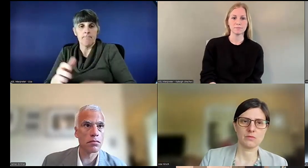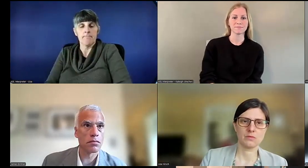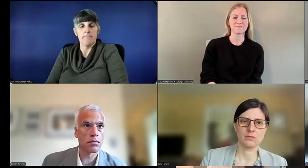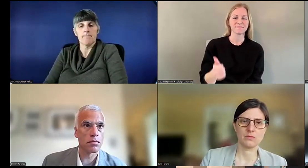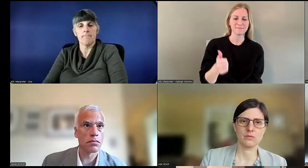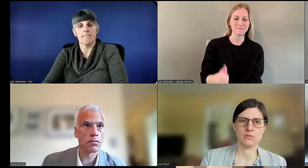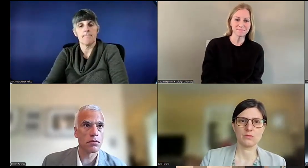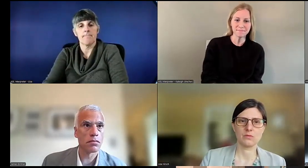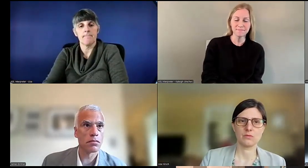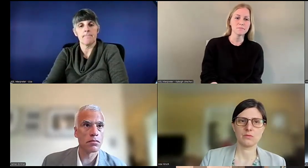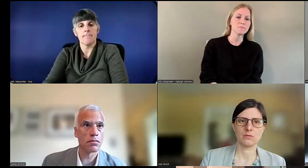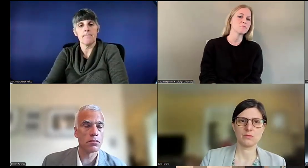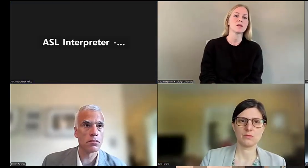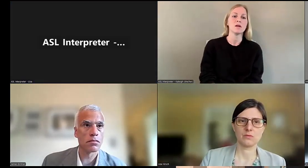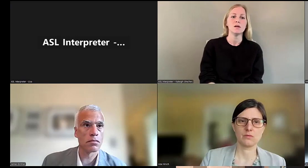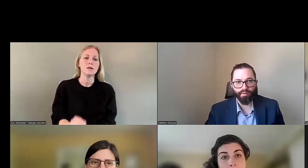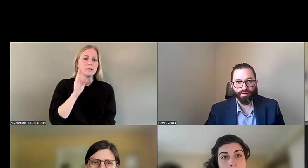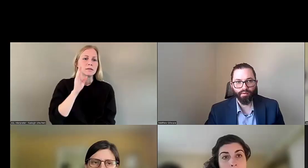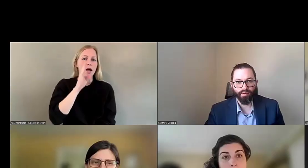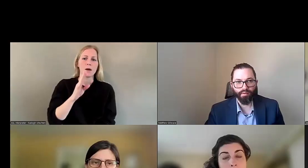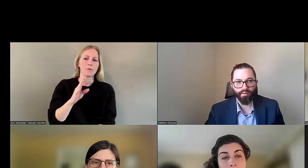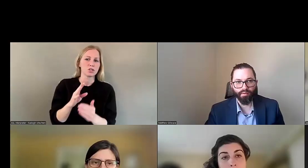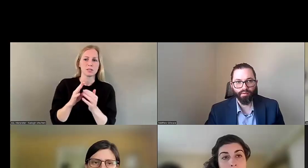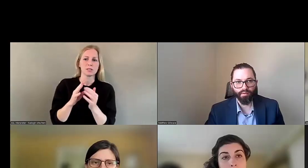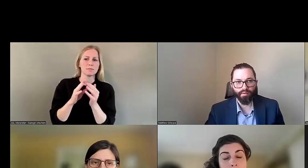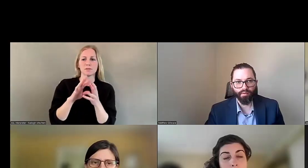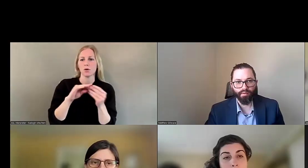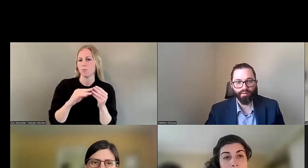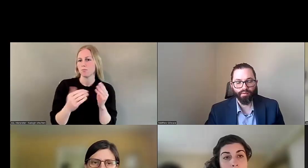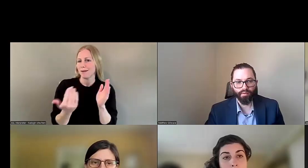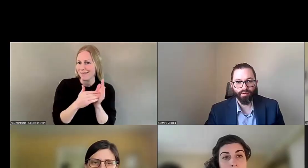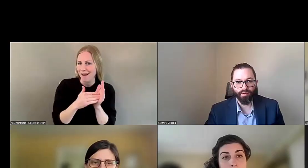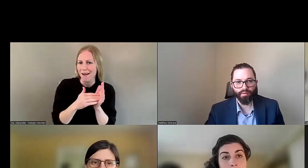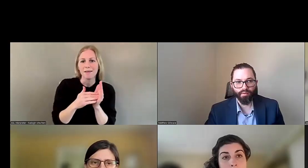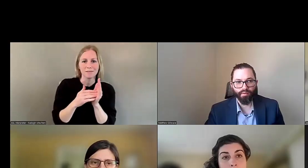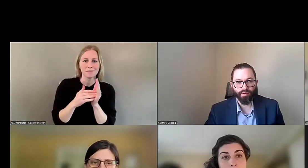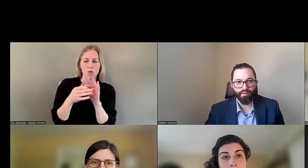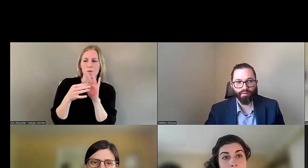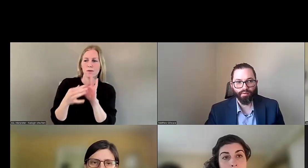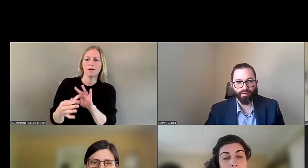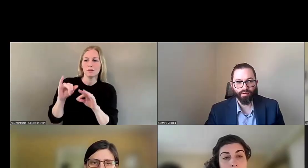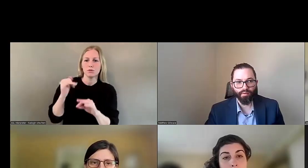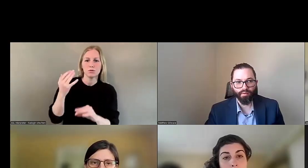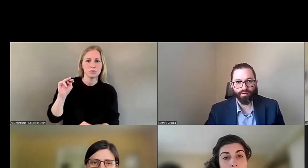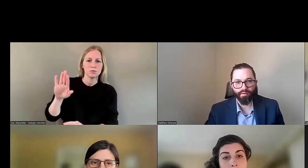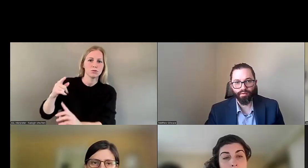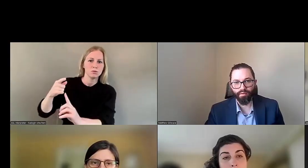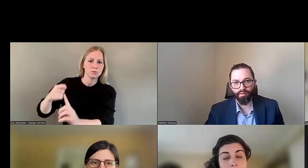just, articulate again for Jim's point, the